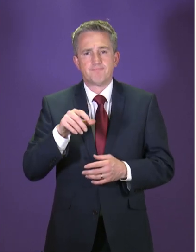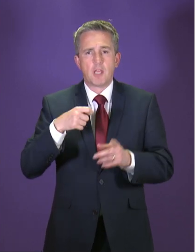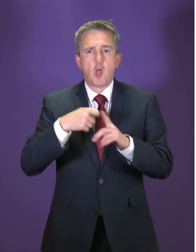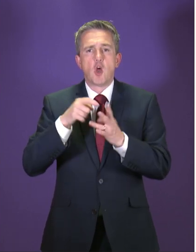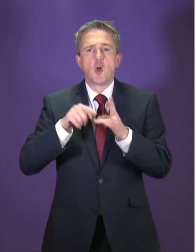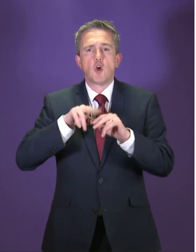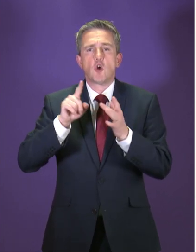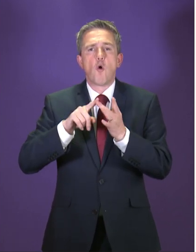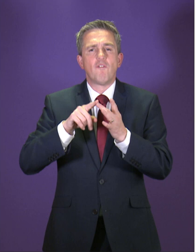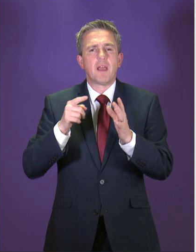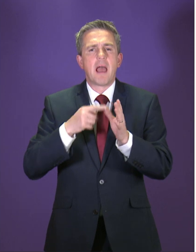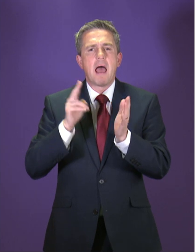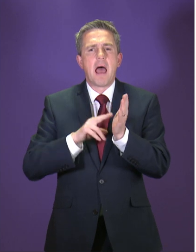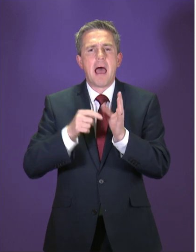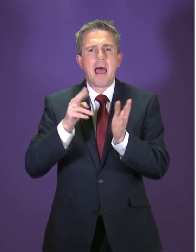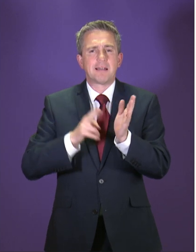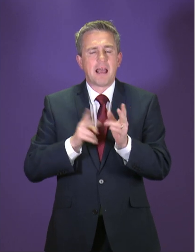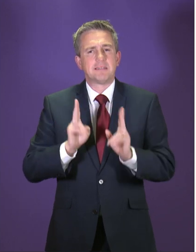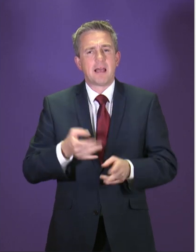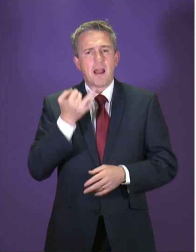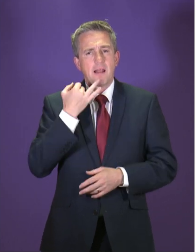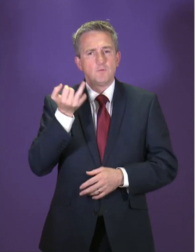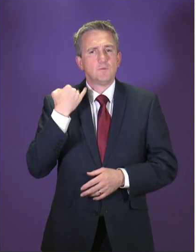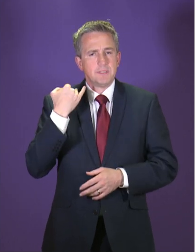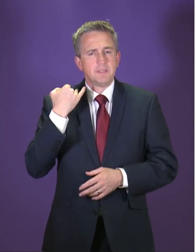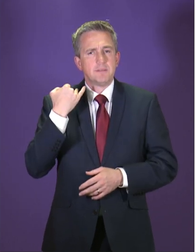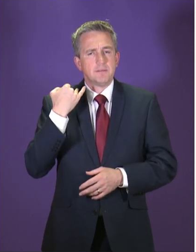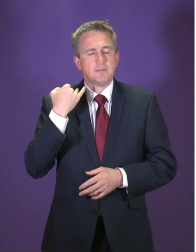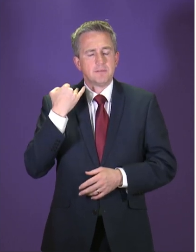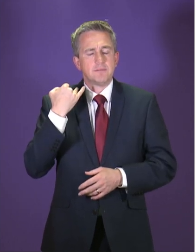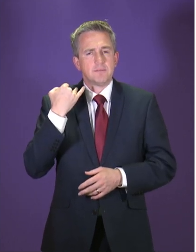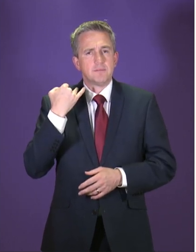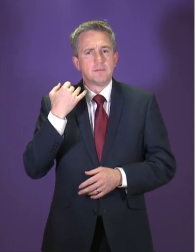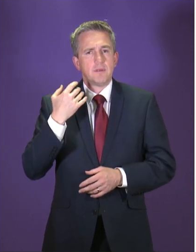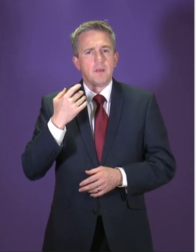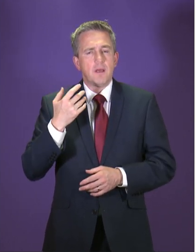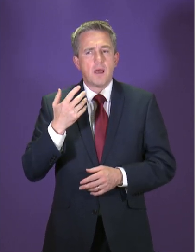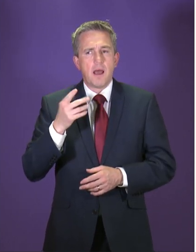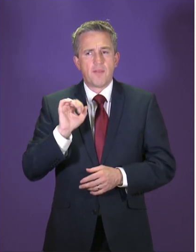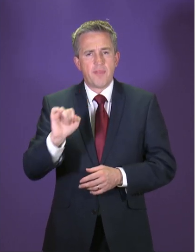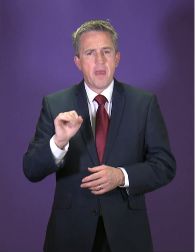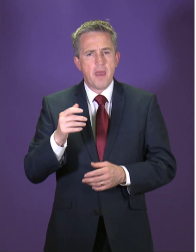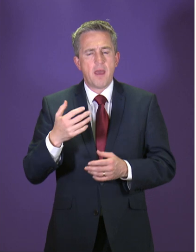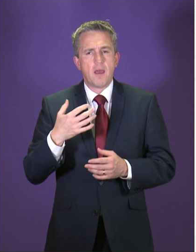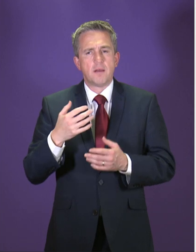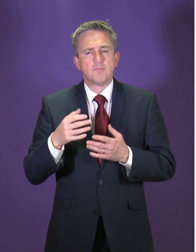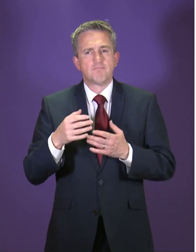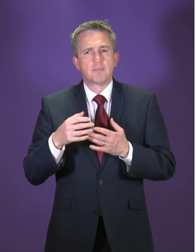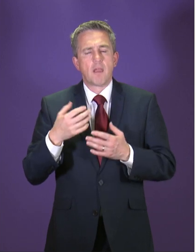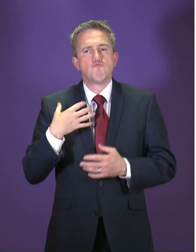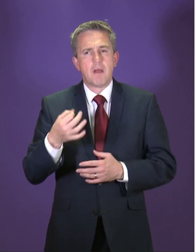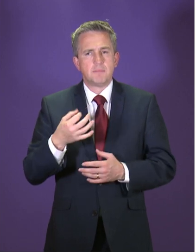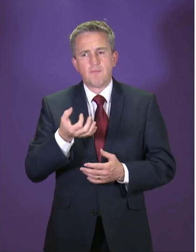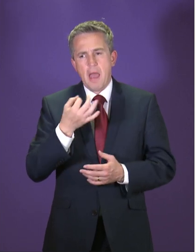African to lead the United Nations, died just last week. And our Ghanaian representatives have asked me if I would